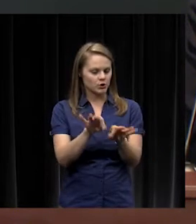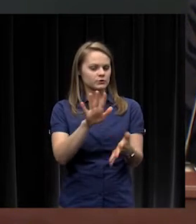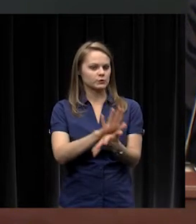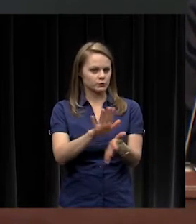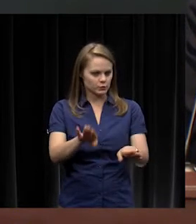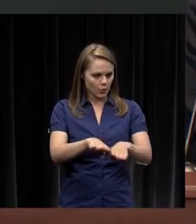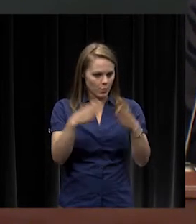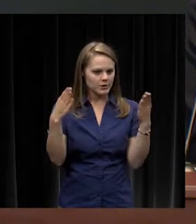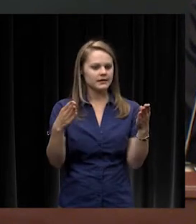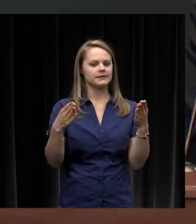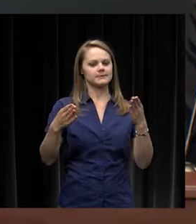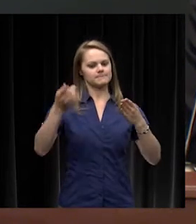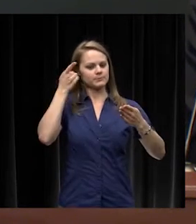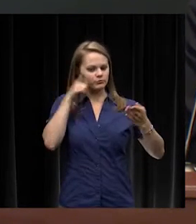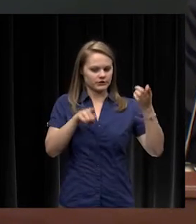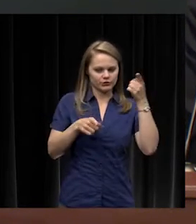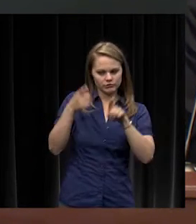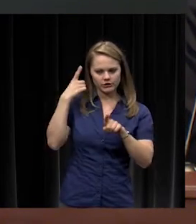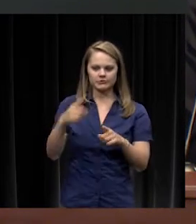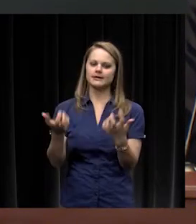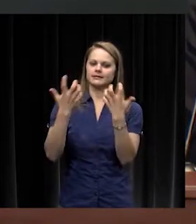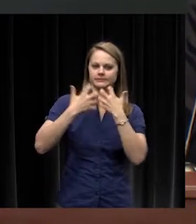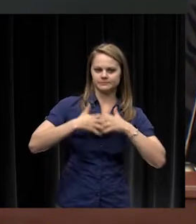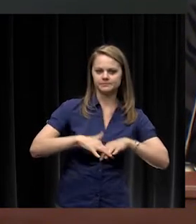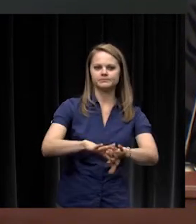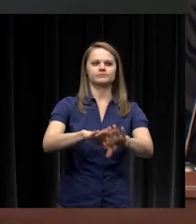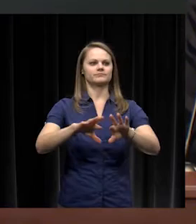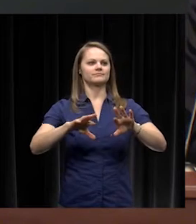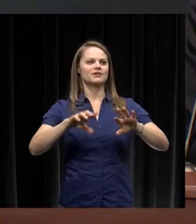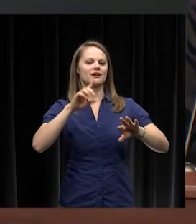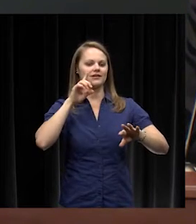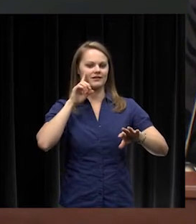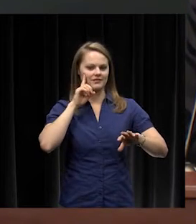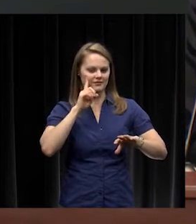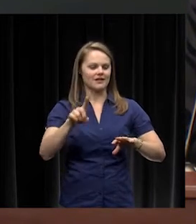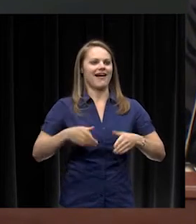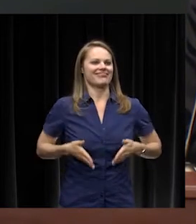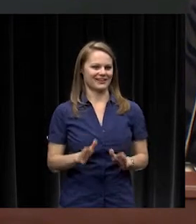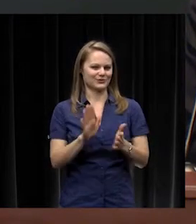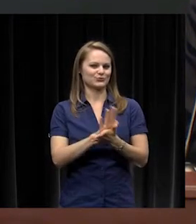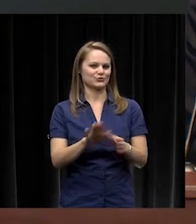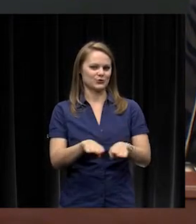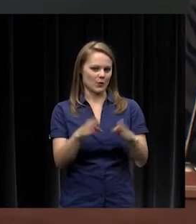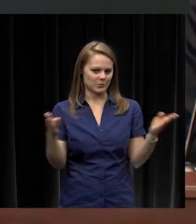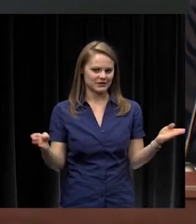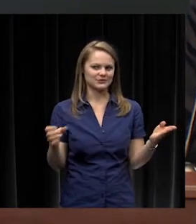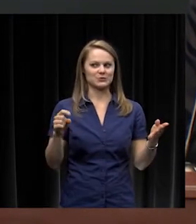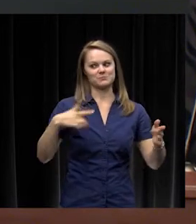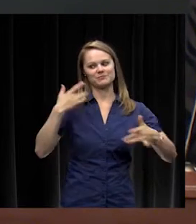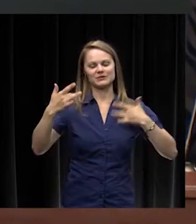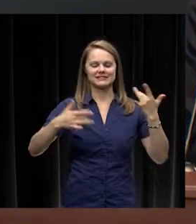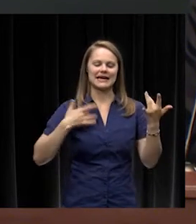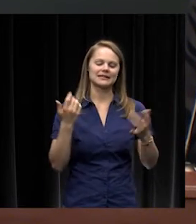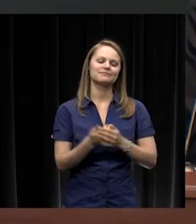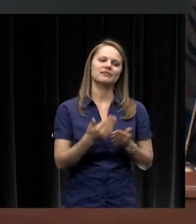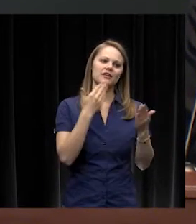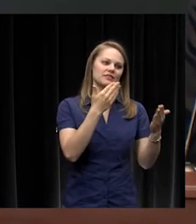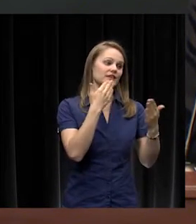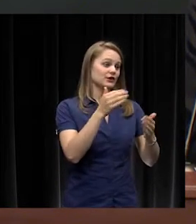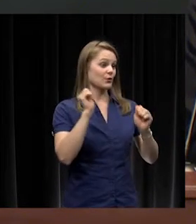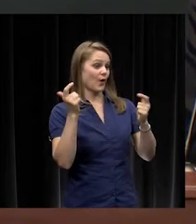where we needed them to be, and we are ready to go. And so very, very excited about that and getting ready to move forward. And thank you all, I'll put it out there, thank you all that all